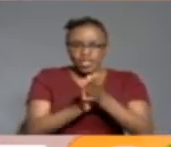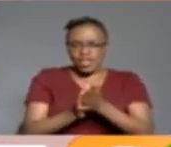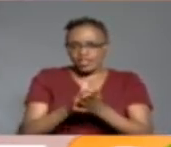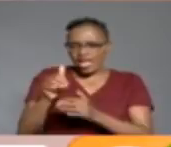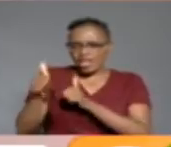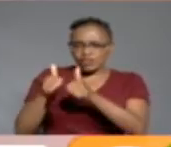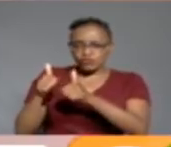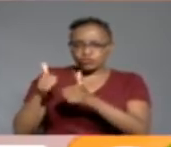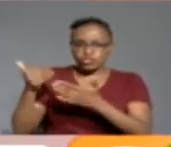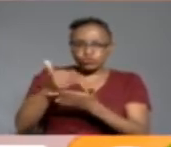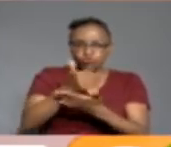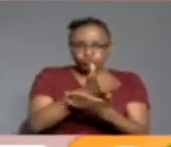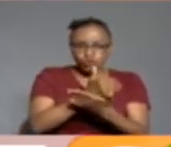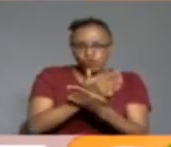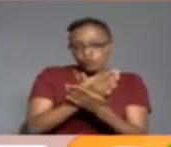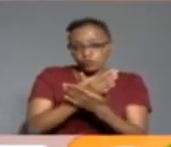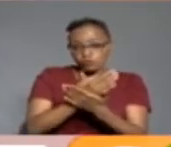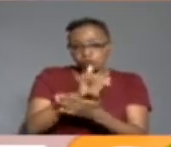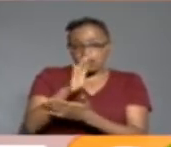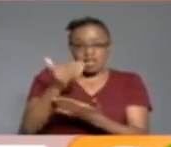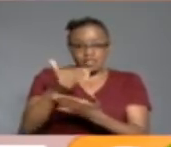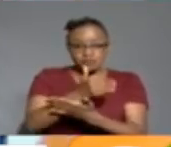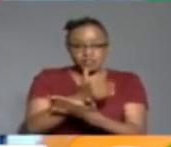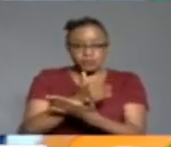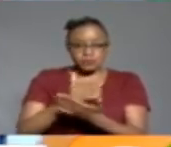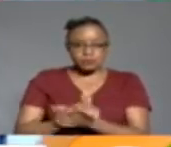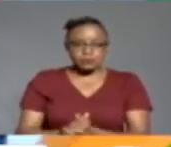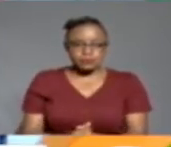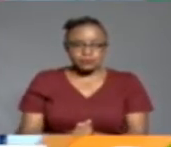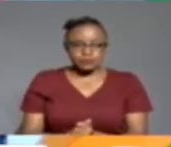in collection of revenue.